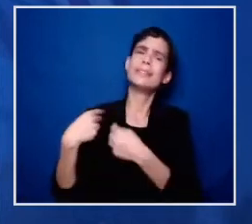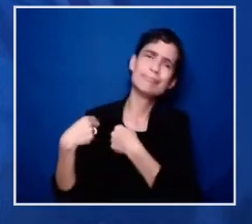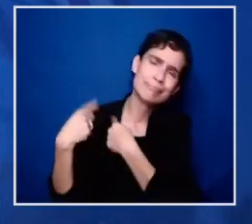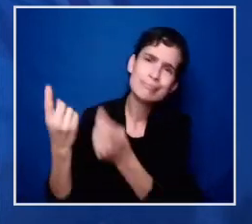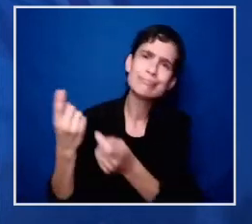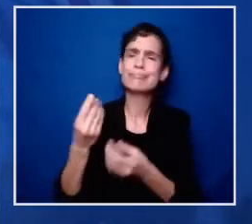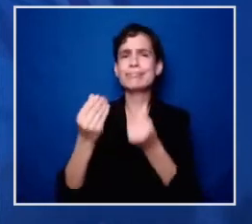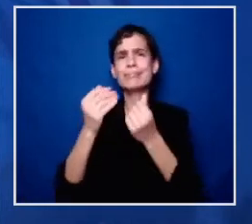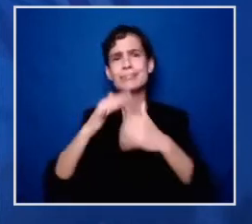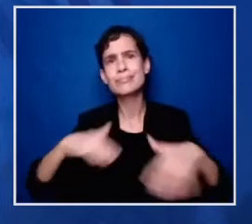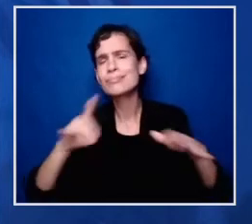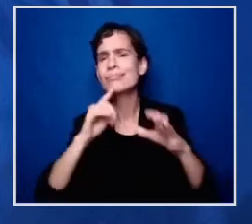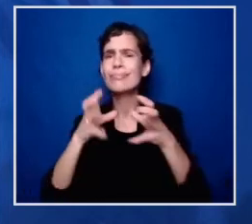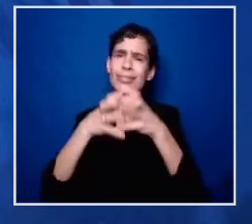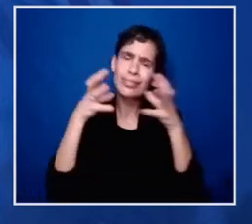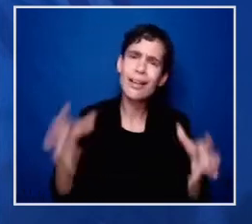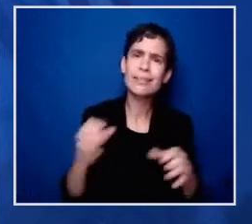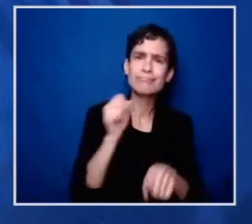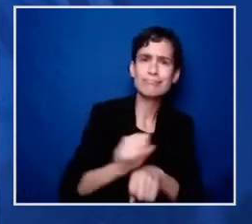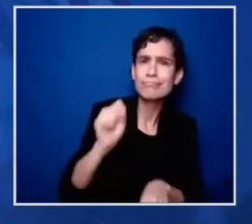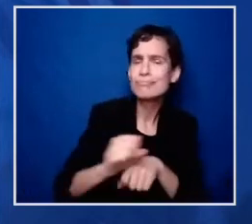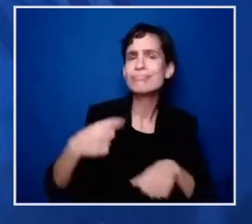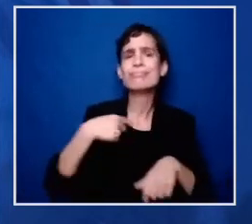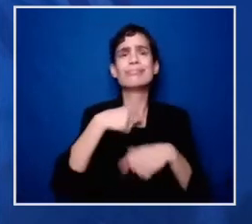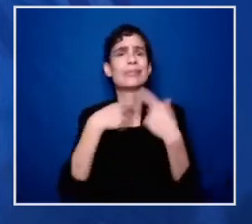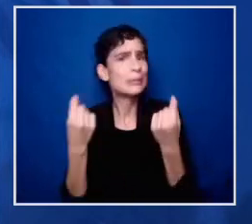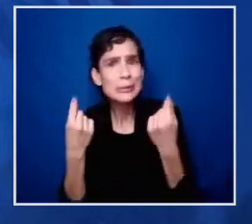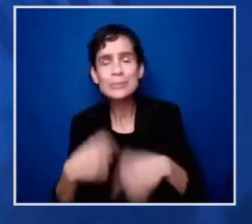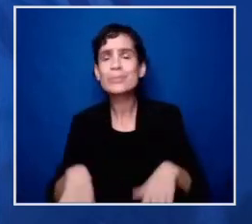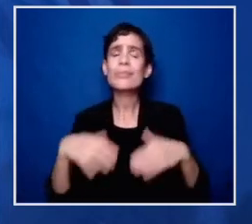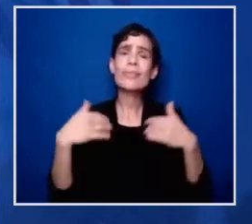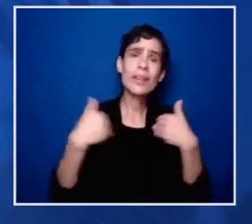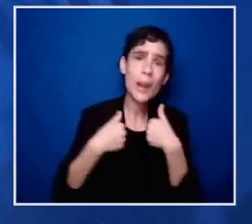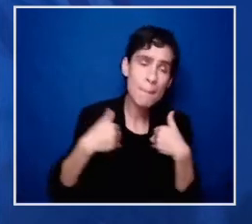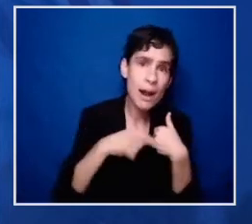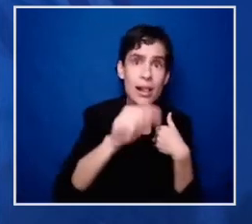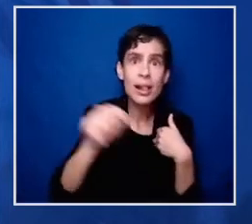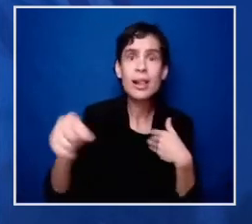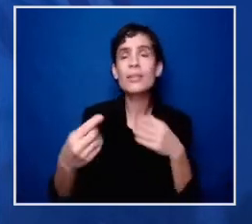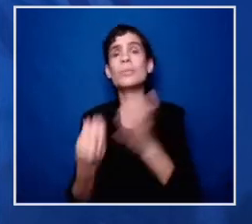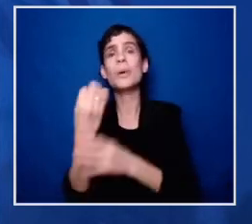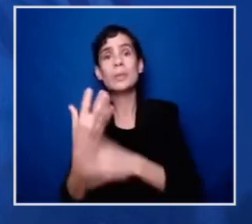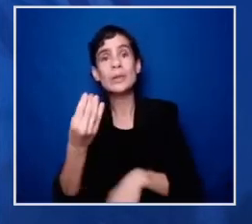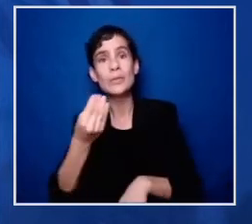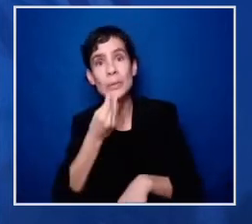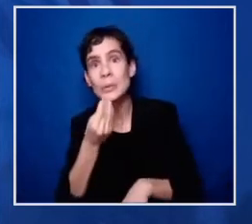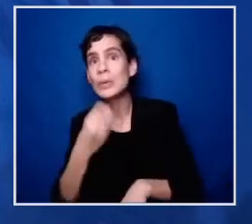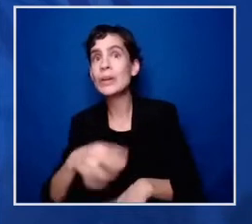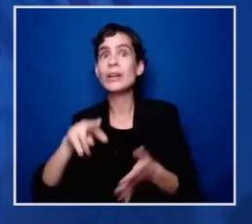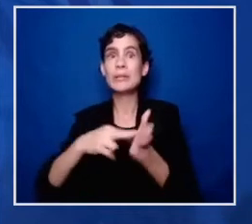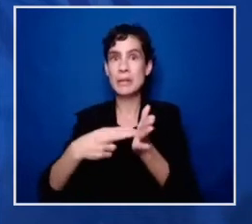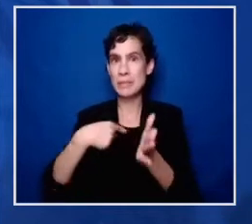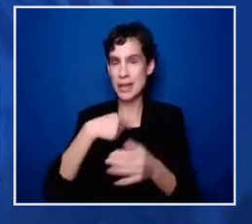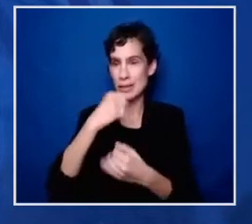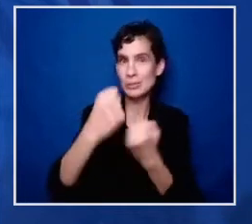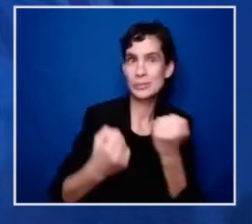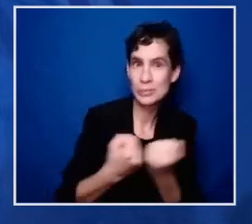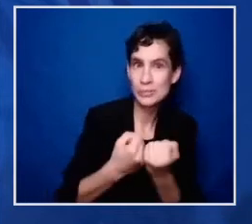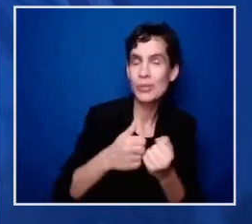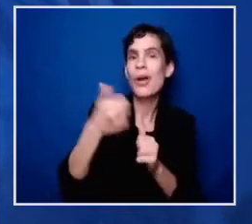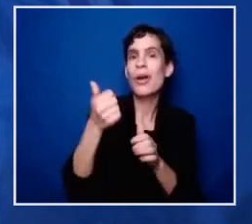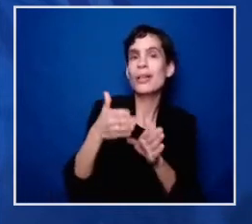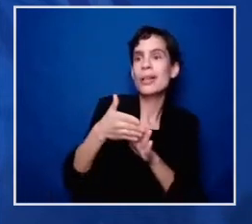neighbors. In addition to the Auction Farms, we own Southern Dunes Golf Club, a world-class golf